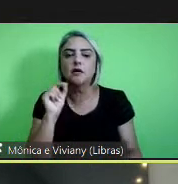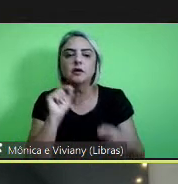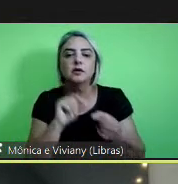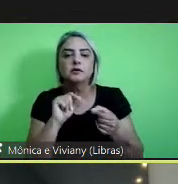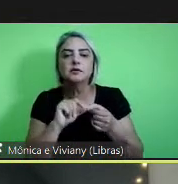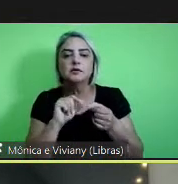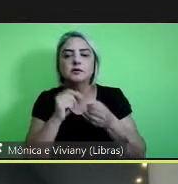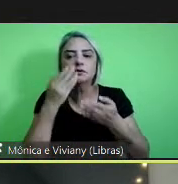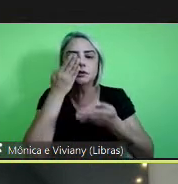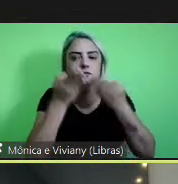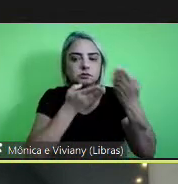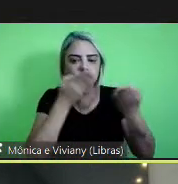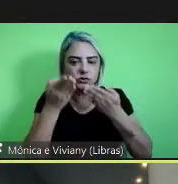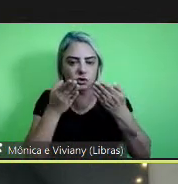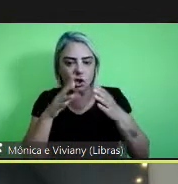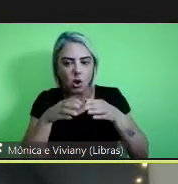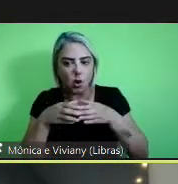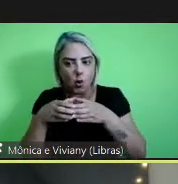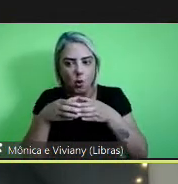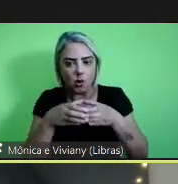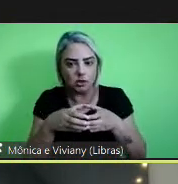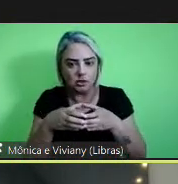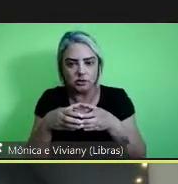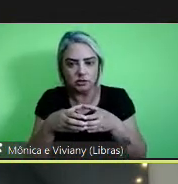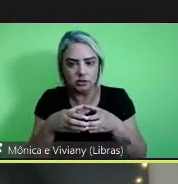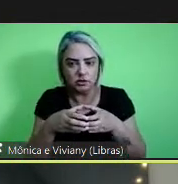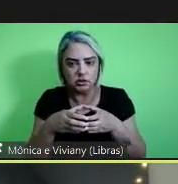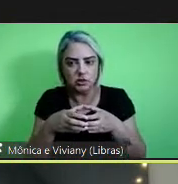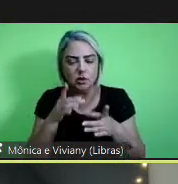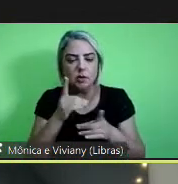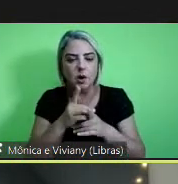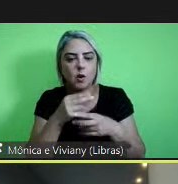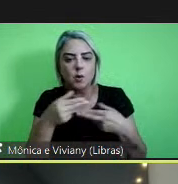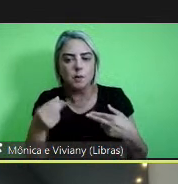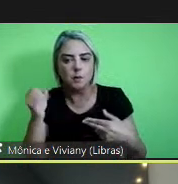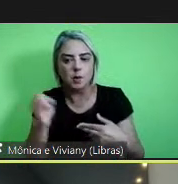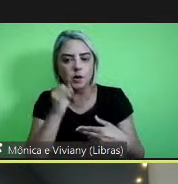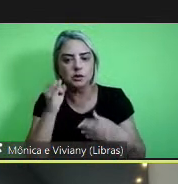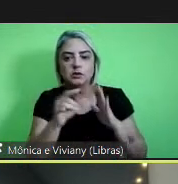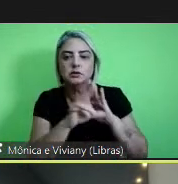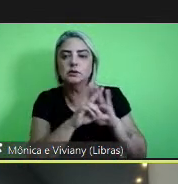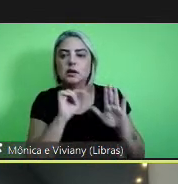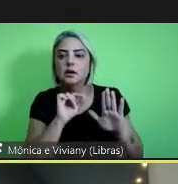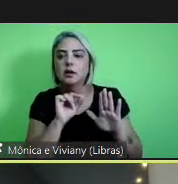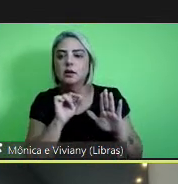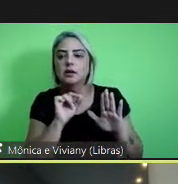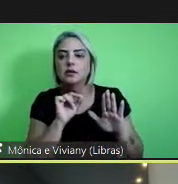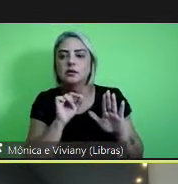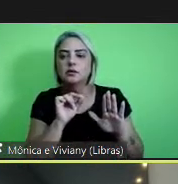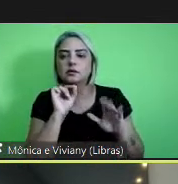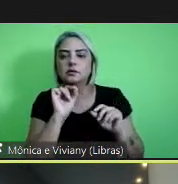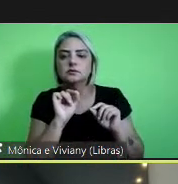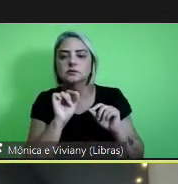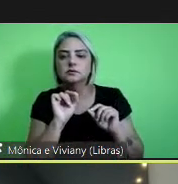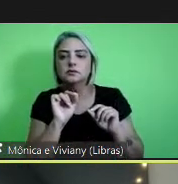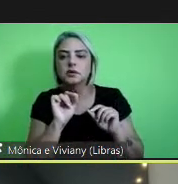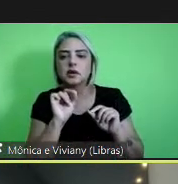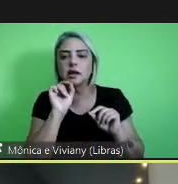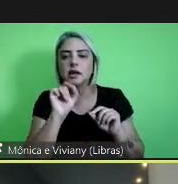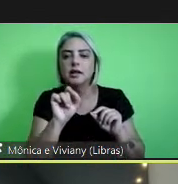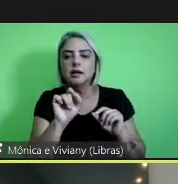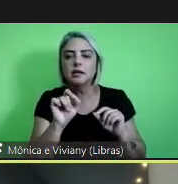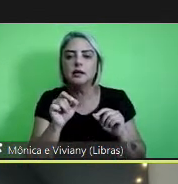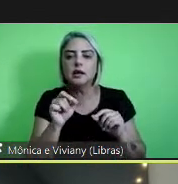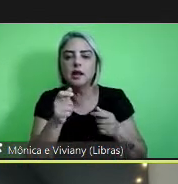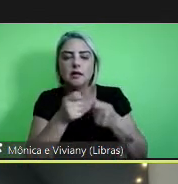And the nutritionists, they have an individual and collective service, provide the service,